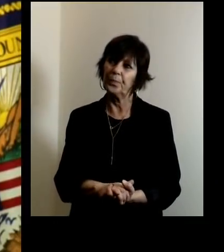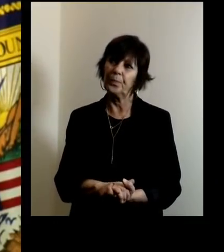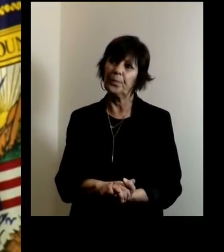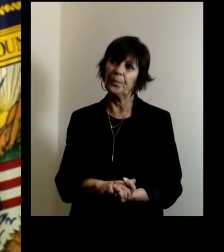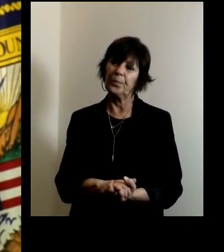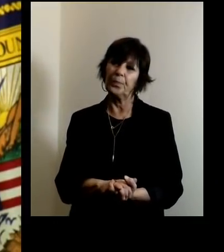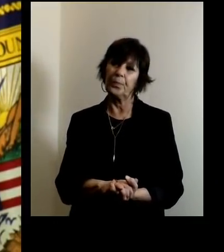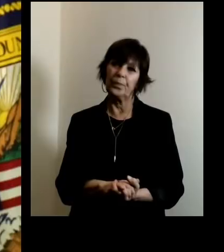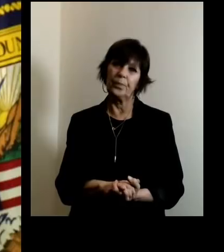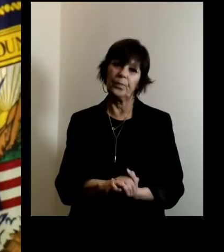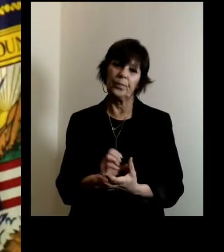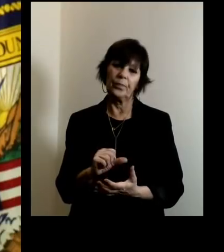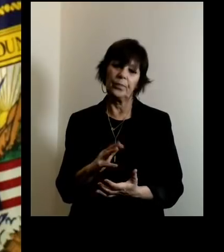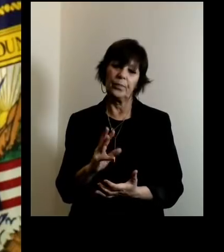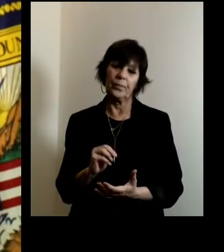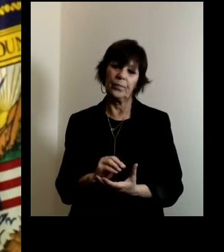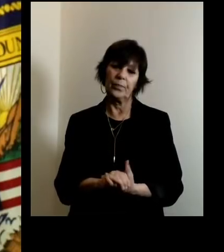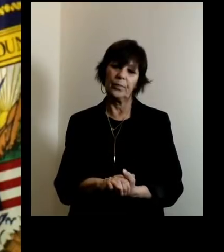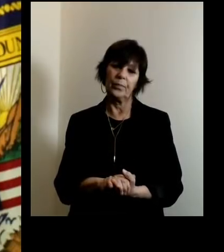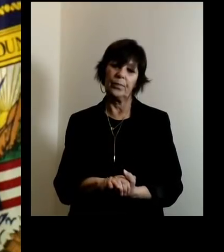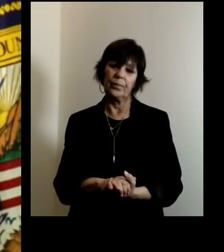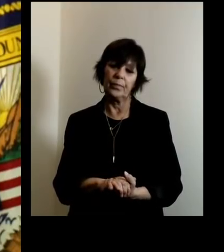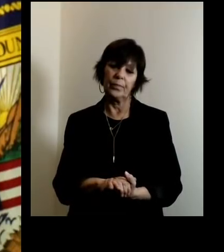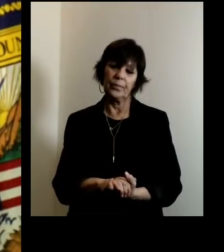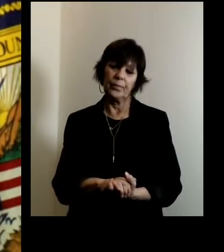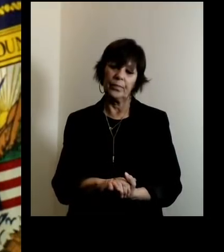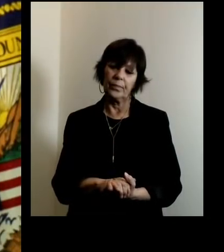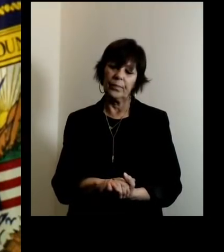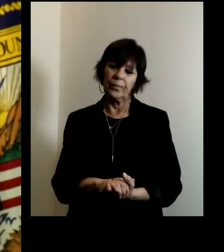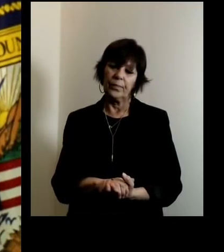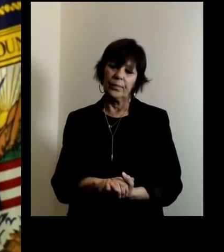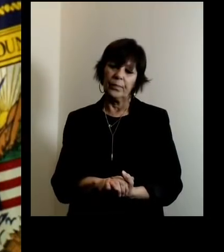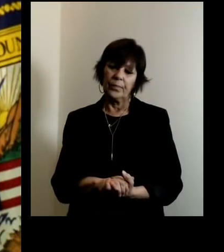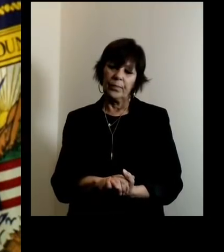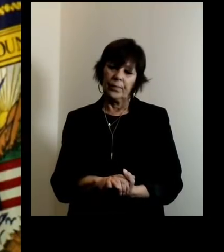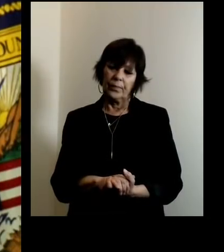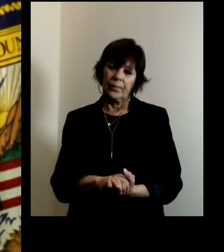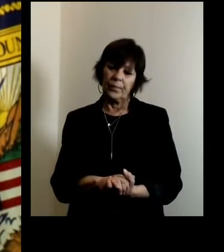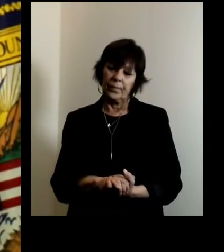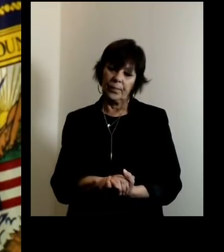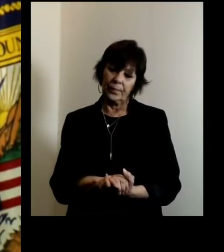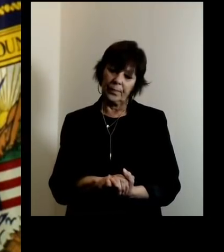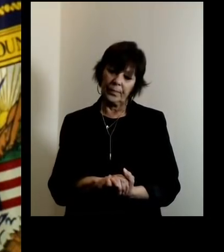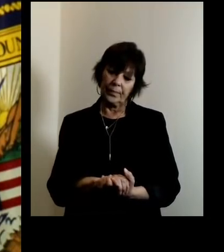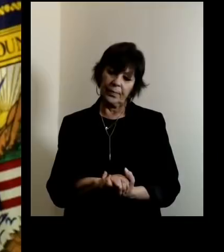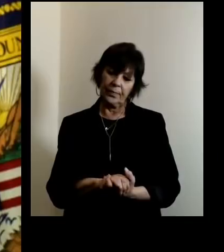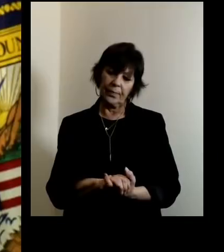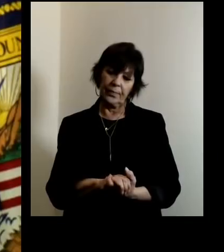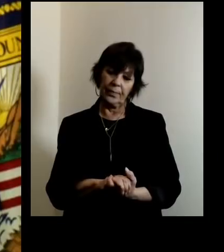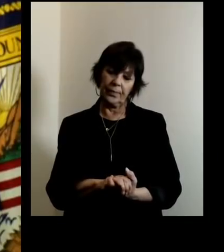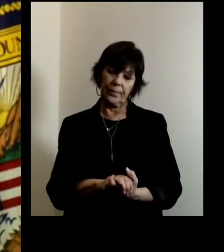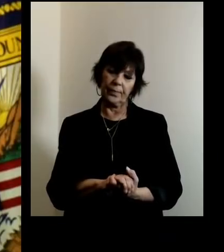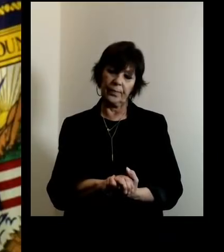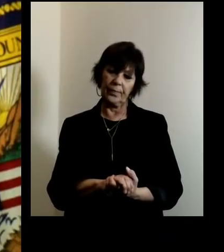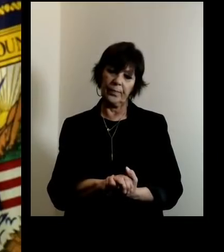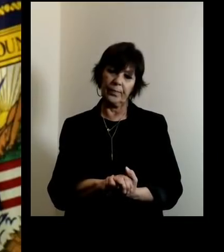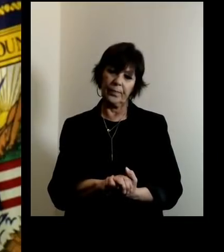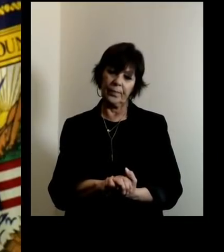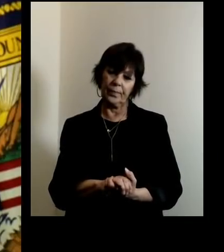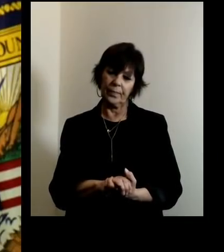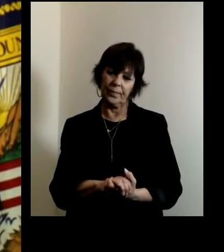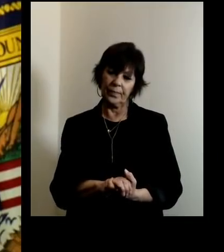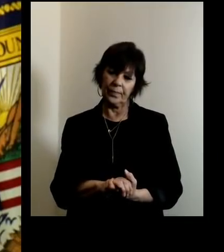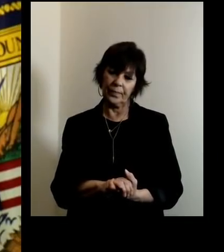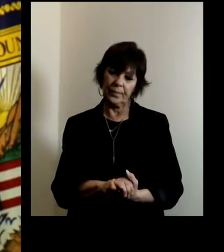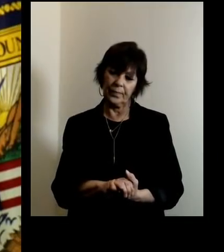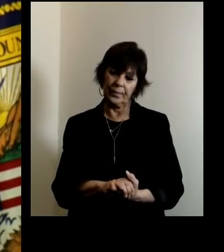Spectrum, do you have any more questions? Yeah, Mark, just a quick one. It sounds from what I've heard from you that you wouldn't